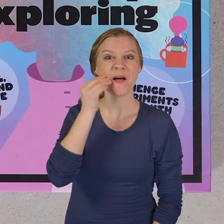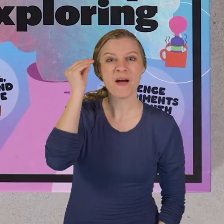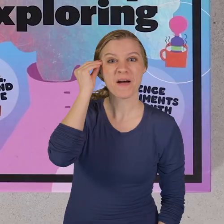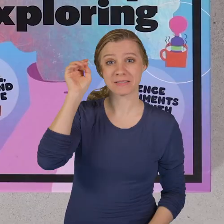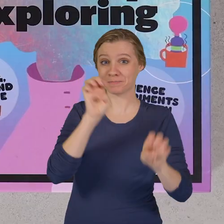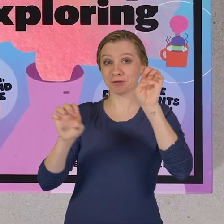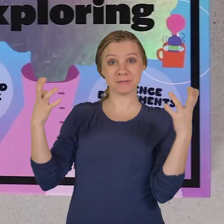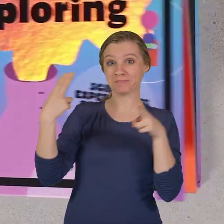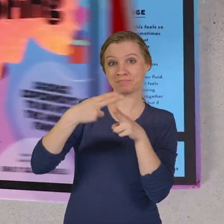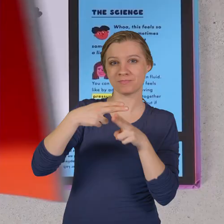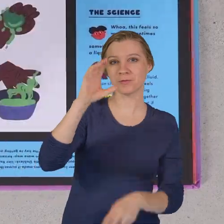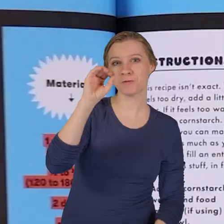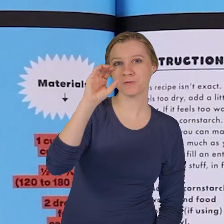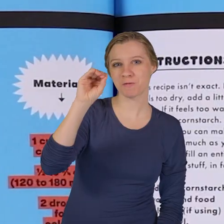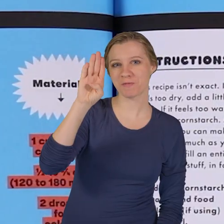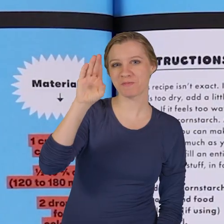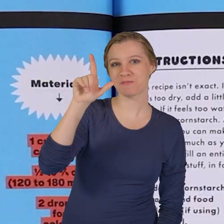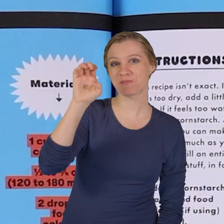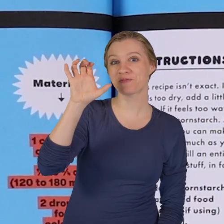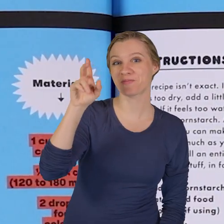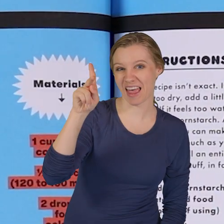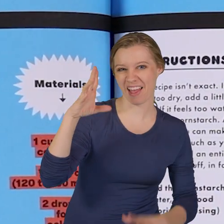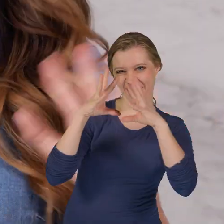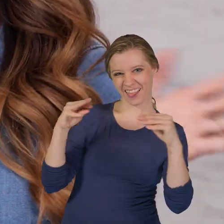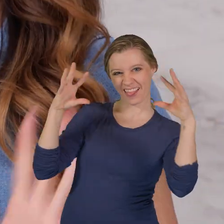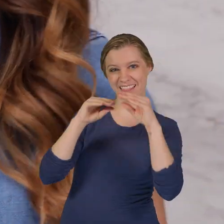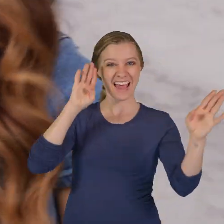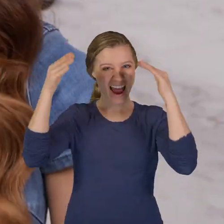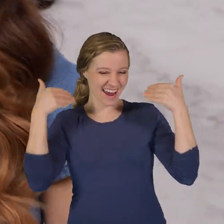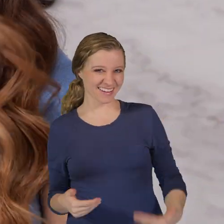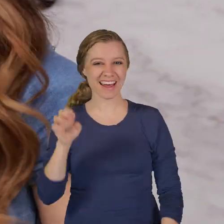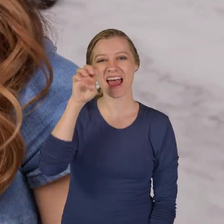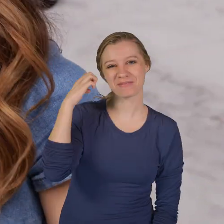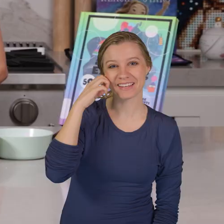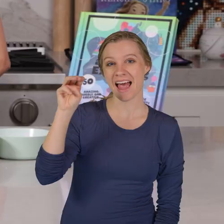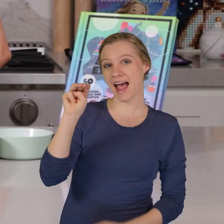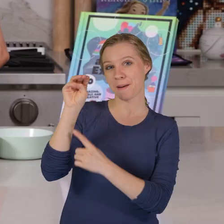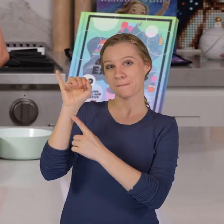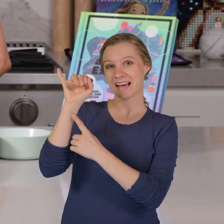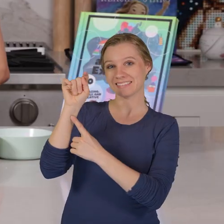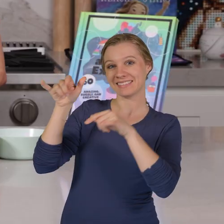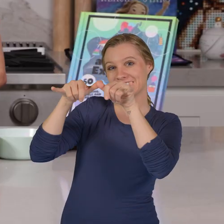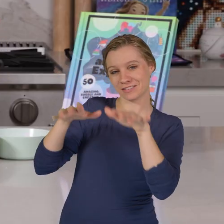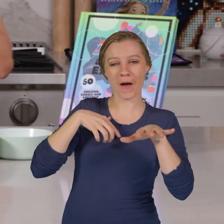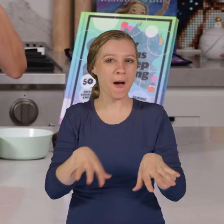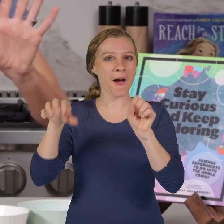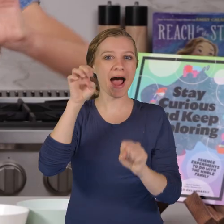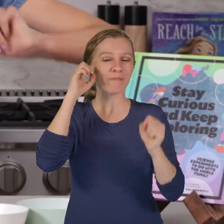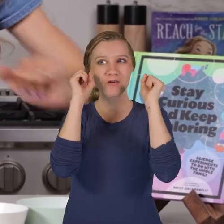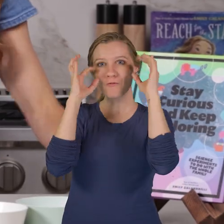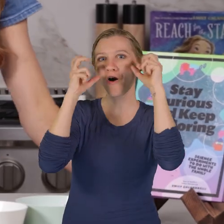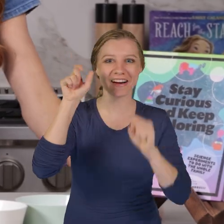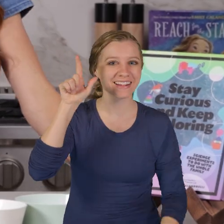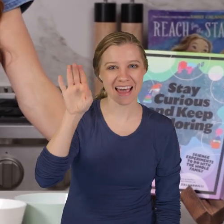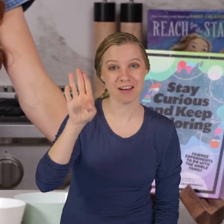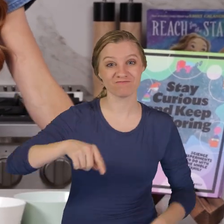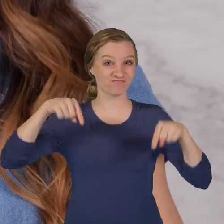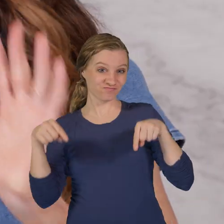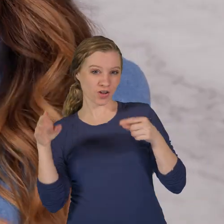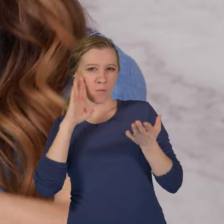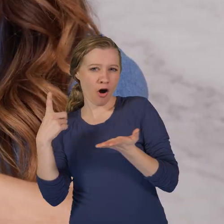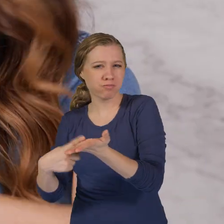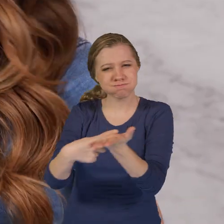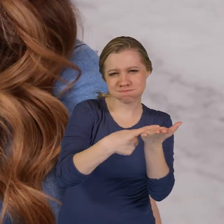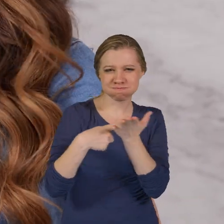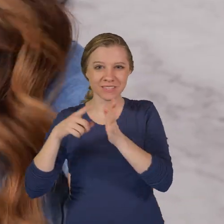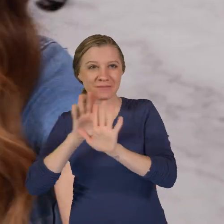to make one at home with my experiment, Oobleck. Hi everyone, I'm Emily Calandrelli, MIT engineer and host of Emily's Wonder Lab,